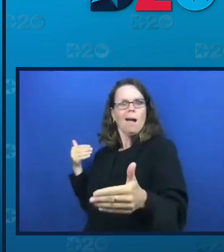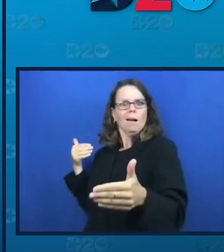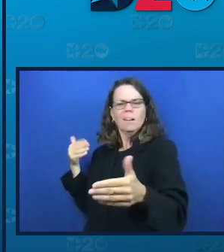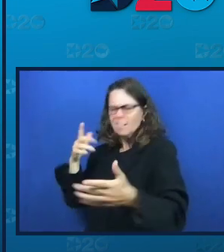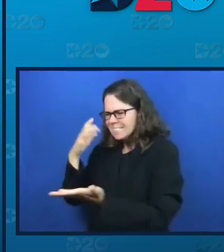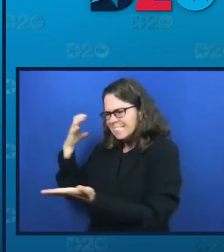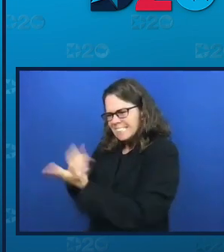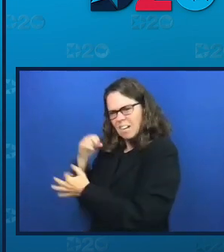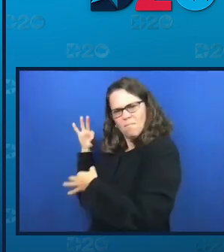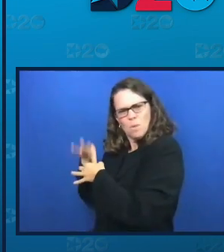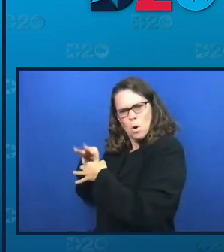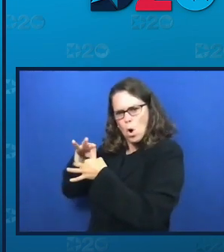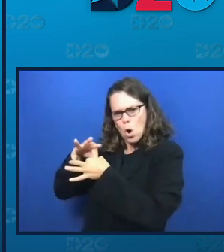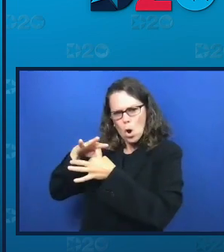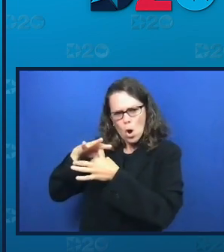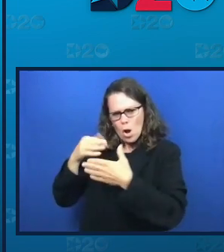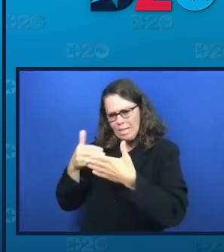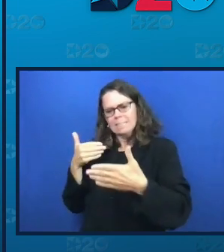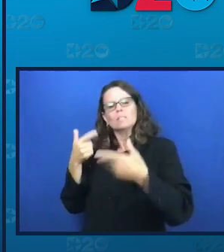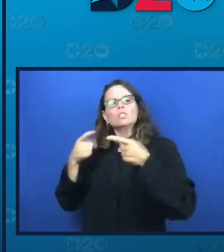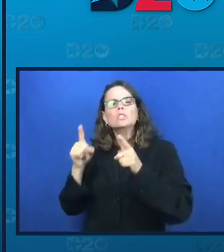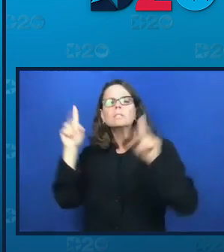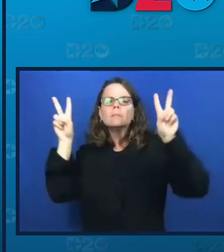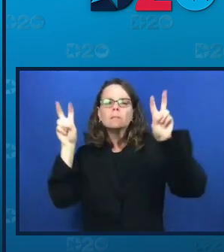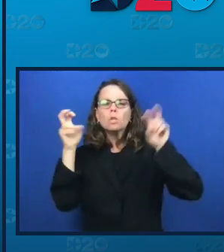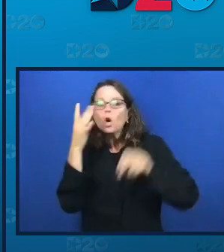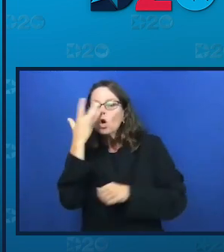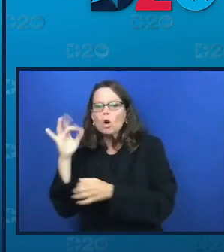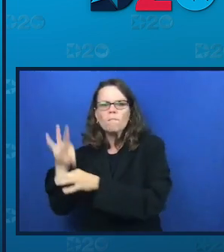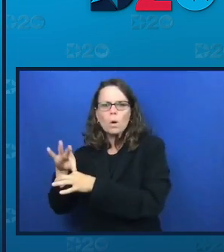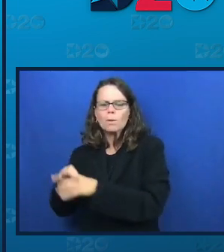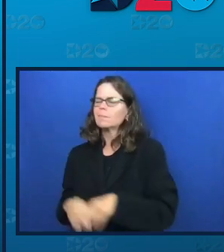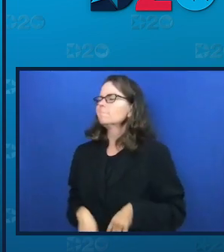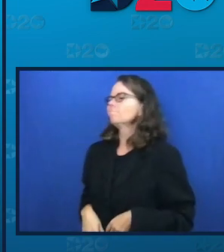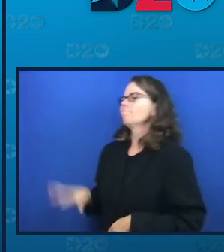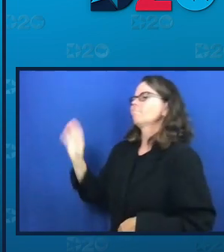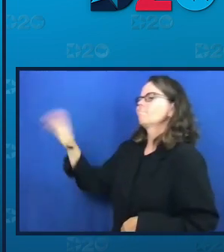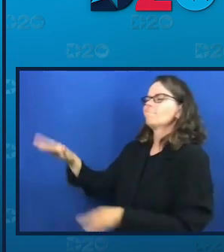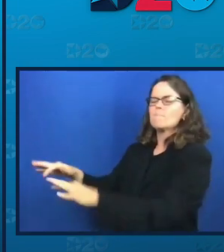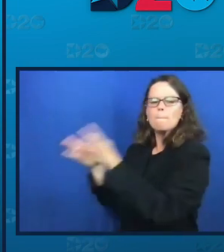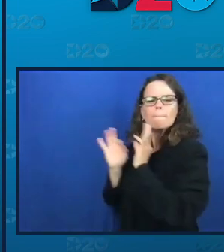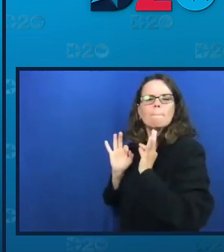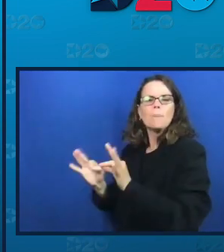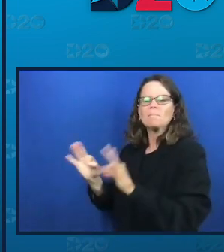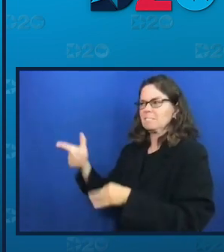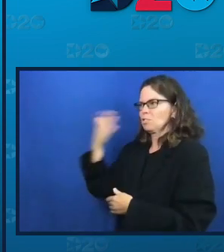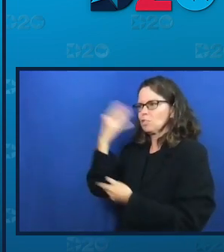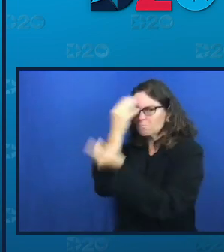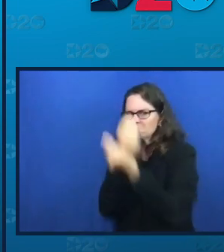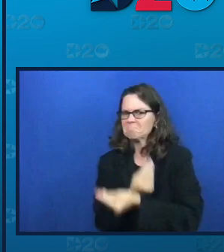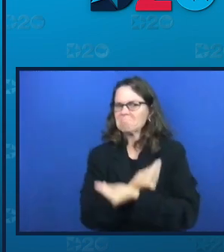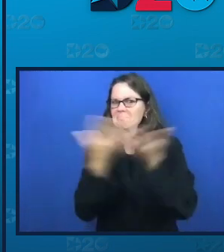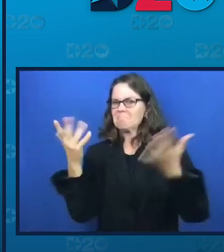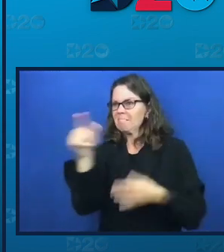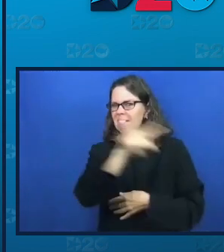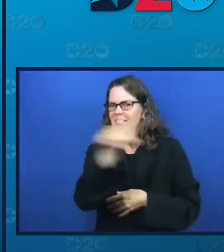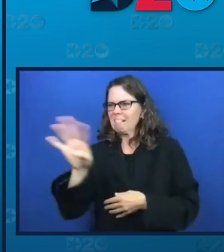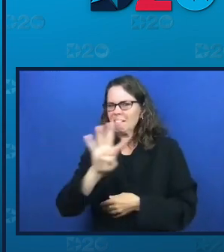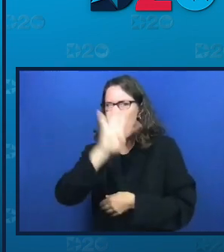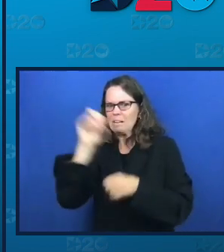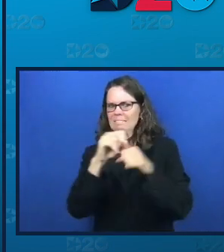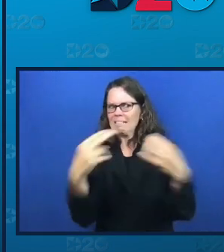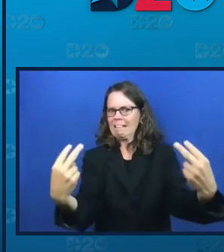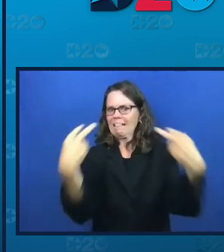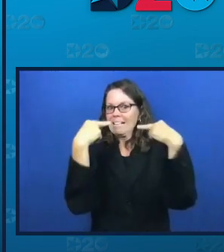vote. Perfect. Excellent advice. Over 40 states now allow some form of early voting. Okay, stay